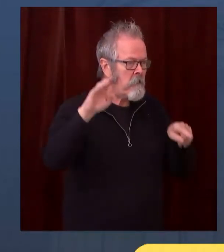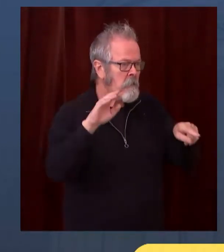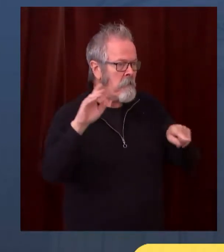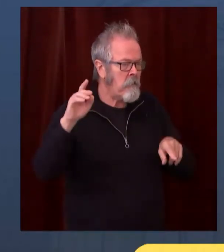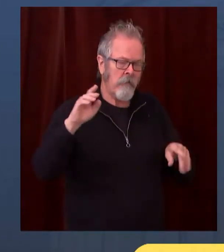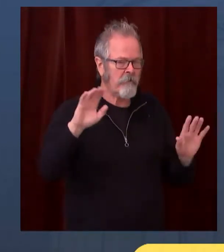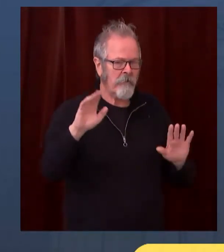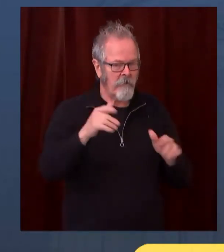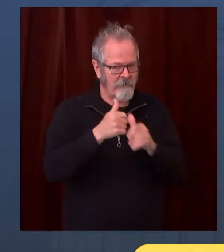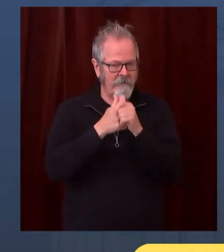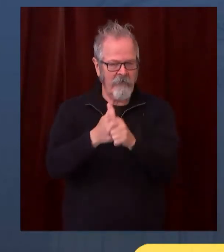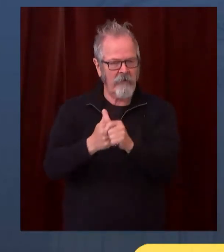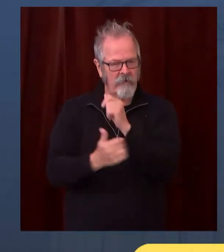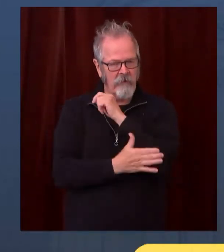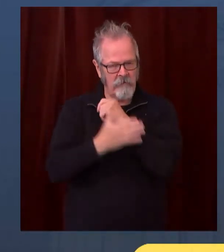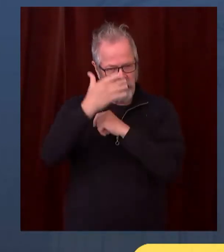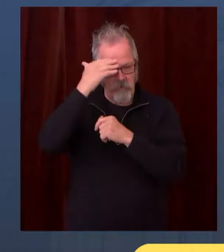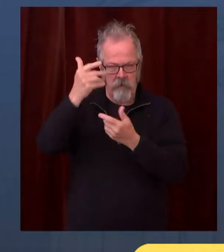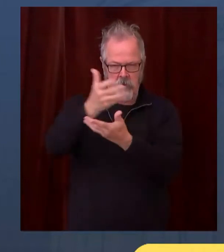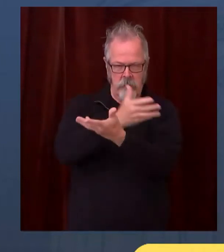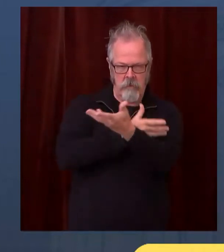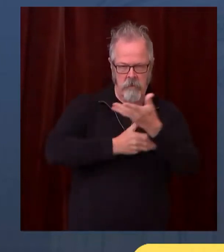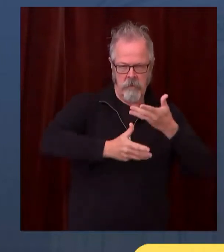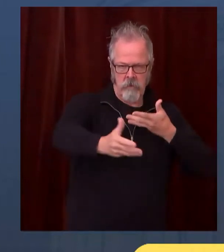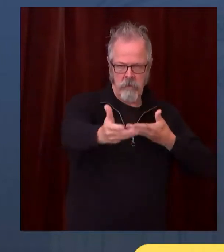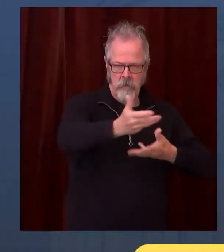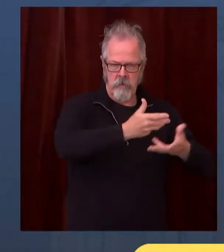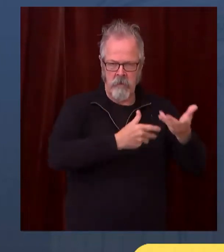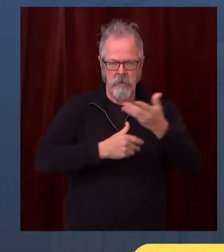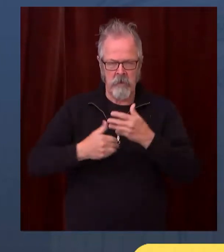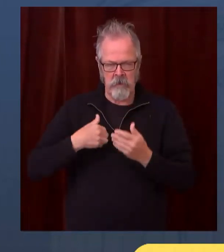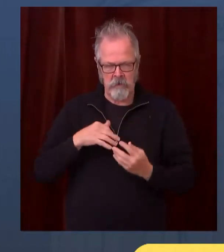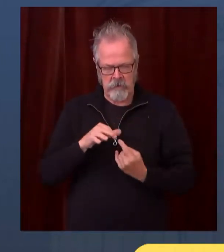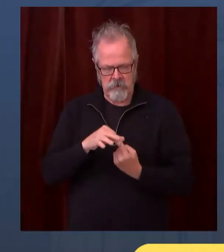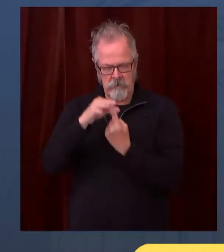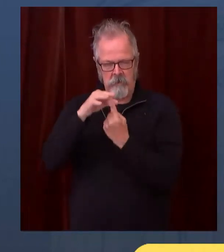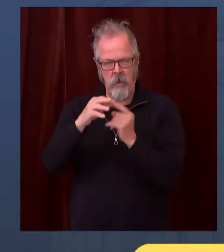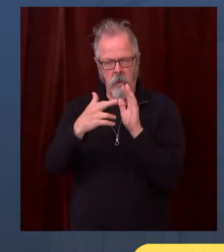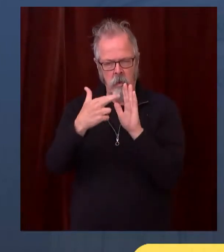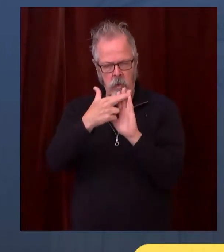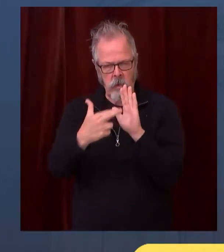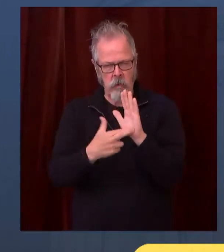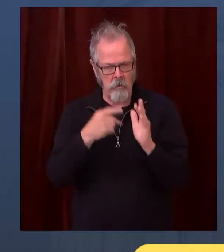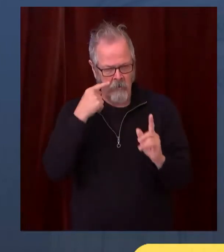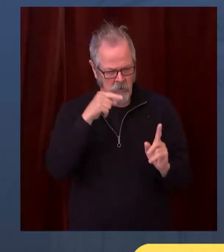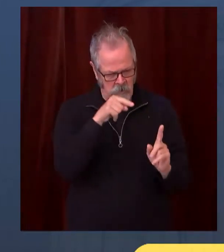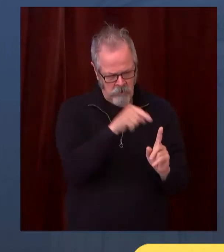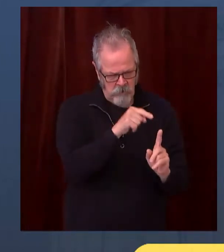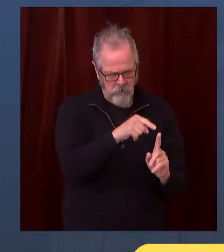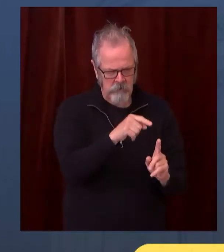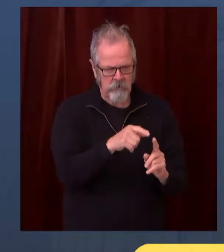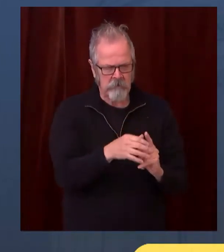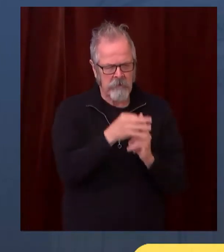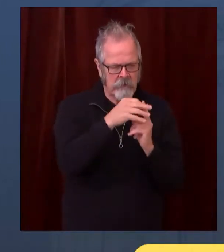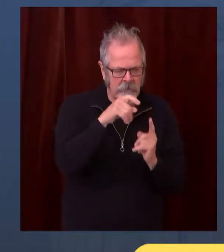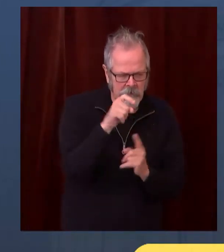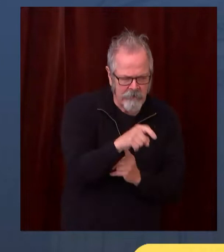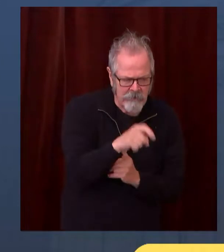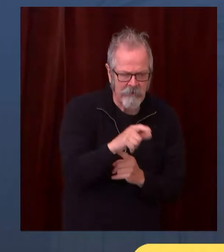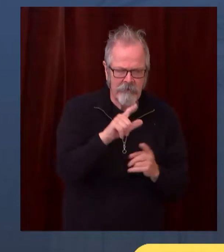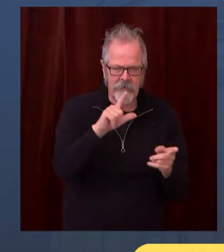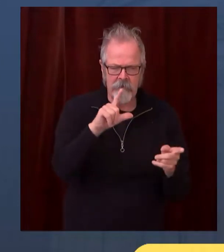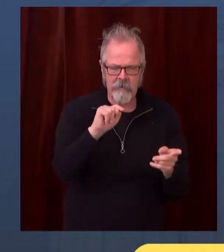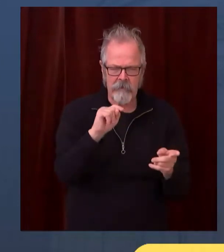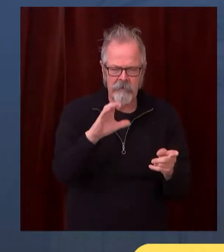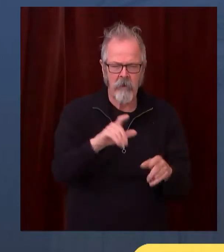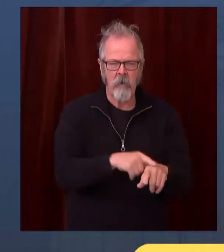facilities themselves. I just want to say that at the outset. As we move forward through the phases of our long-term care